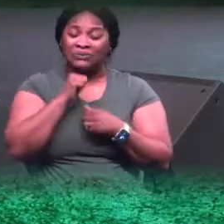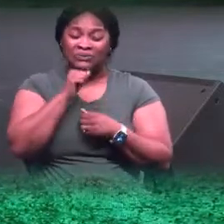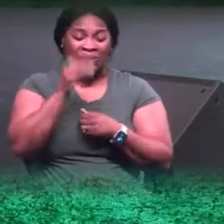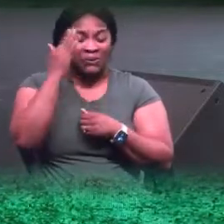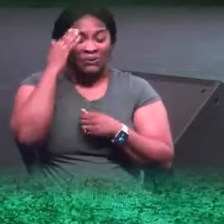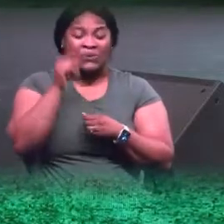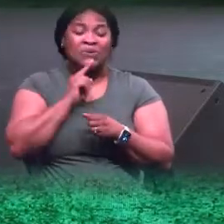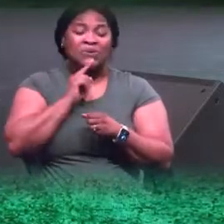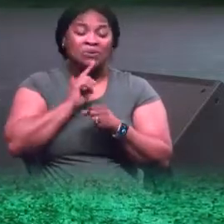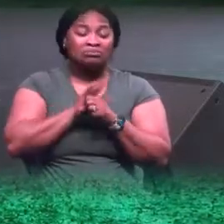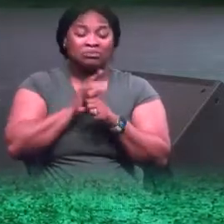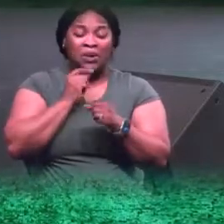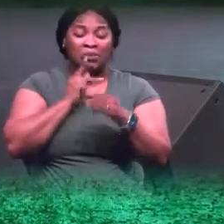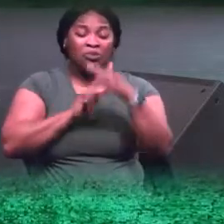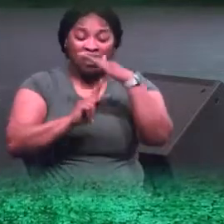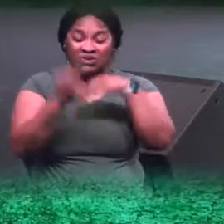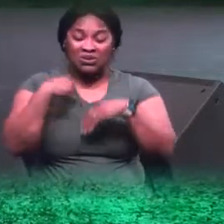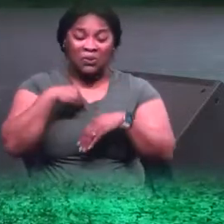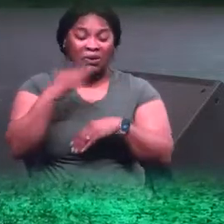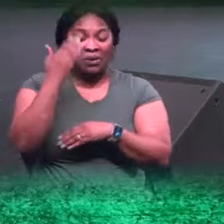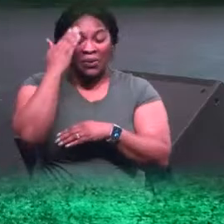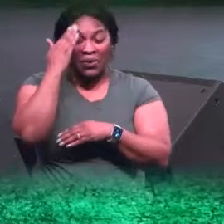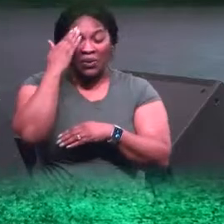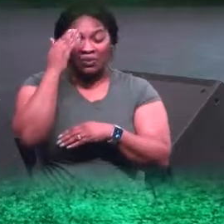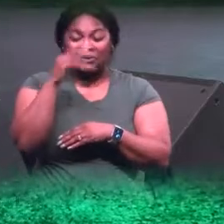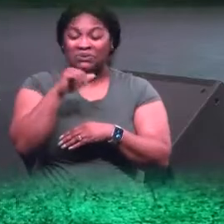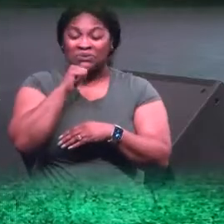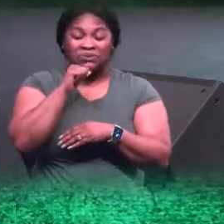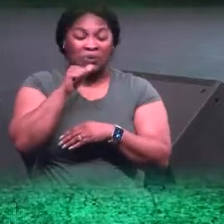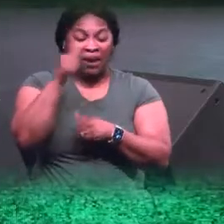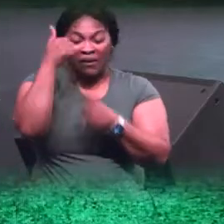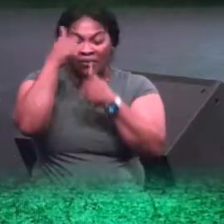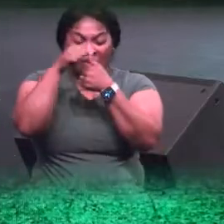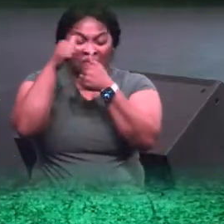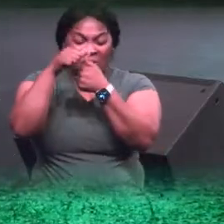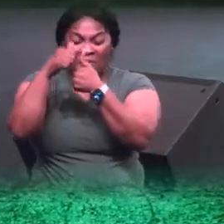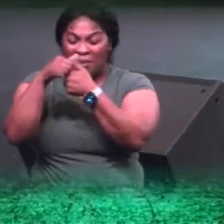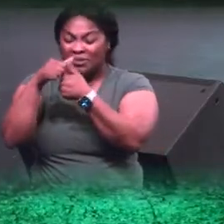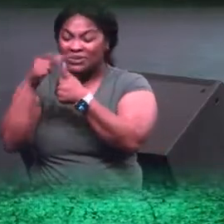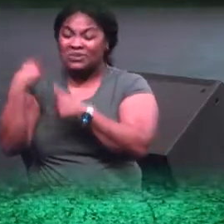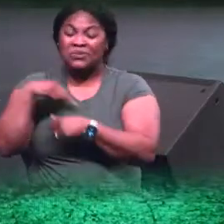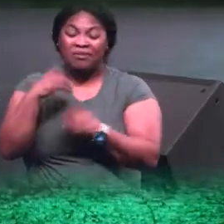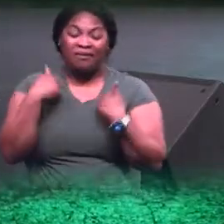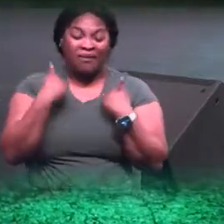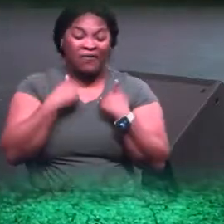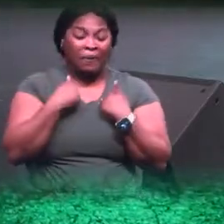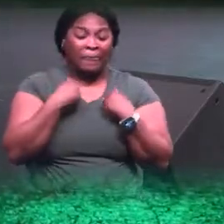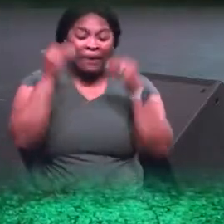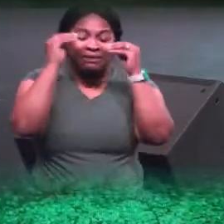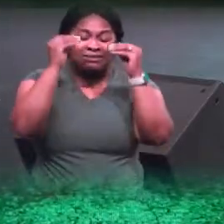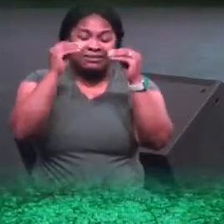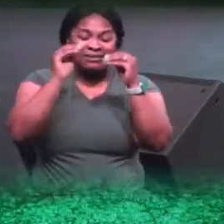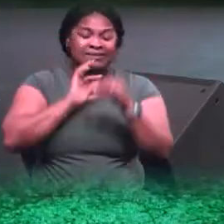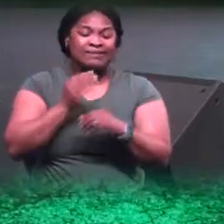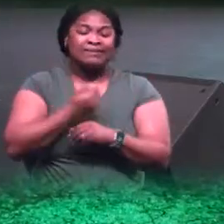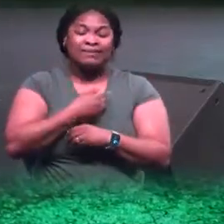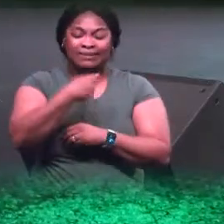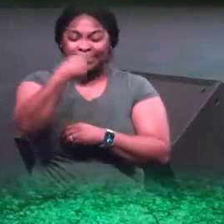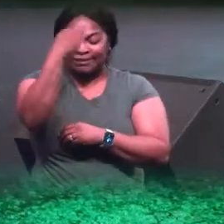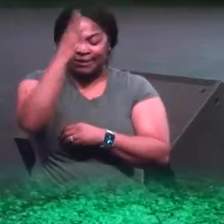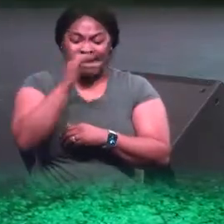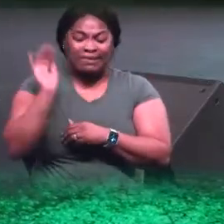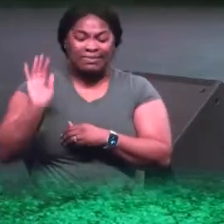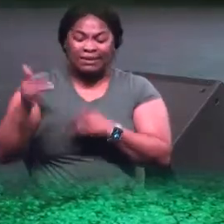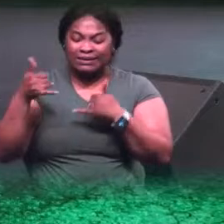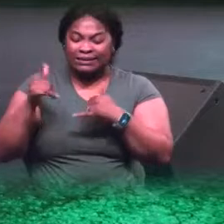the prophecy that we know, who don't have the nostalgic memories that we have. Teach us that, God, they still